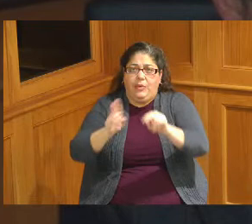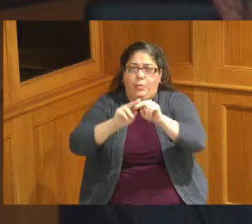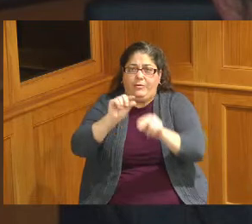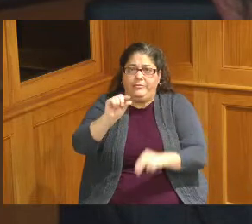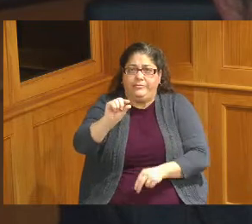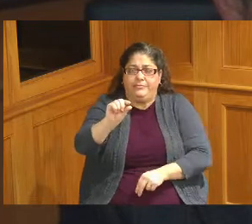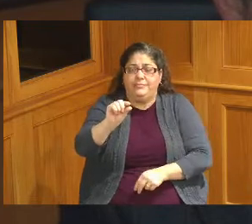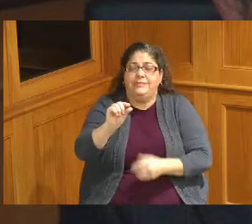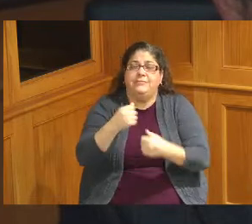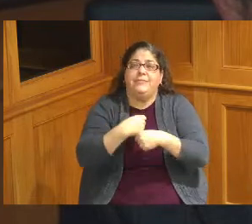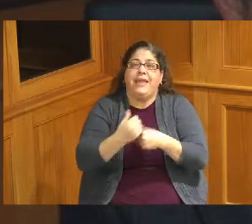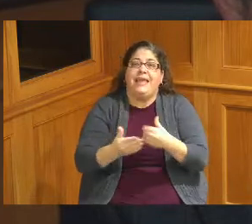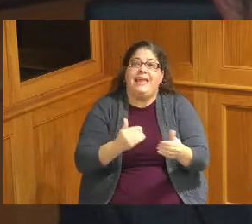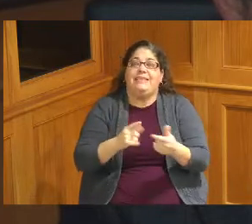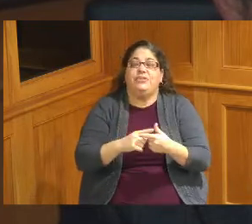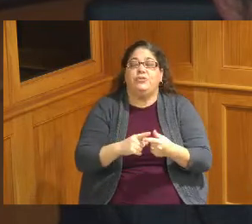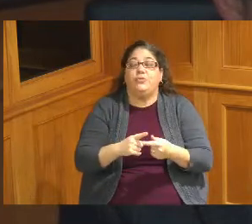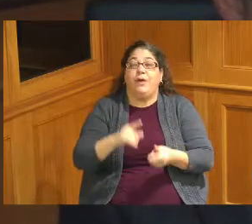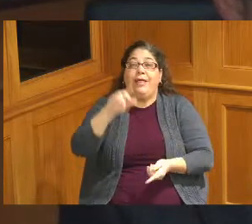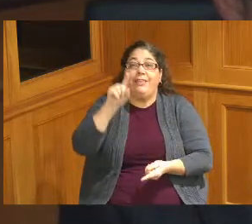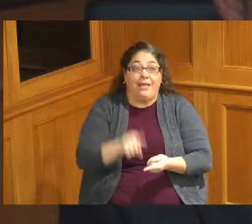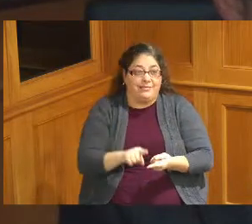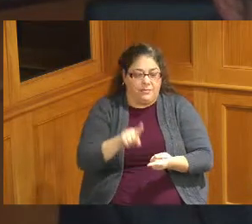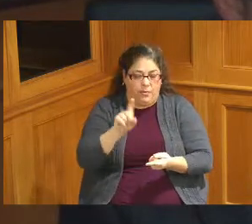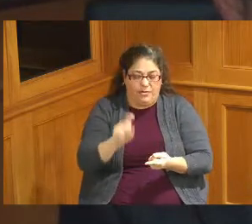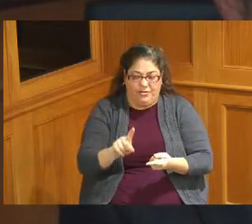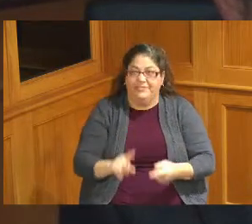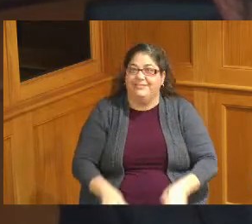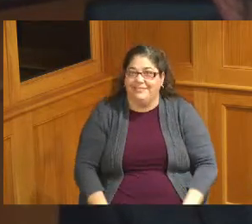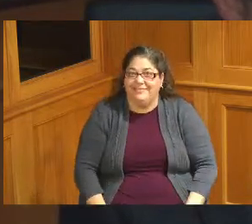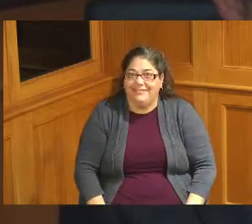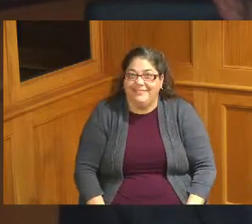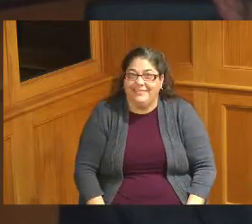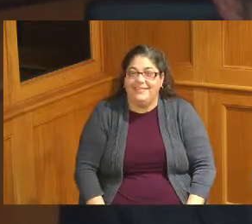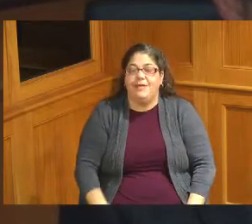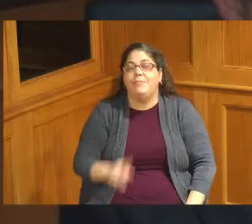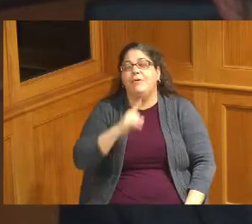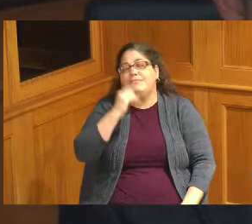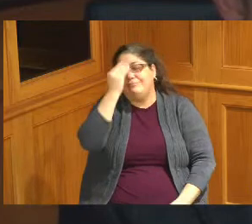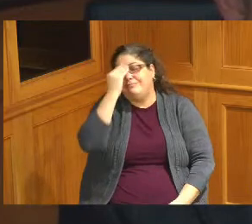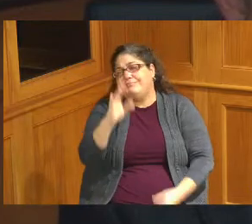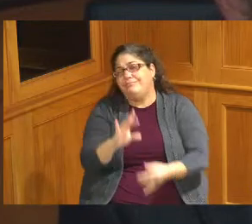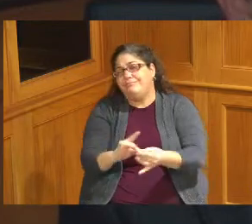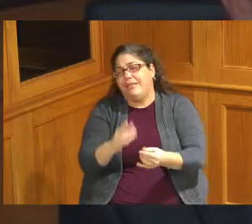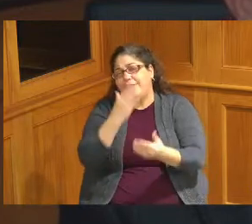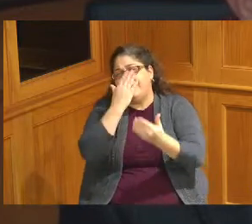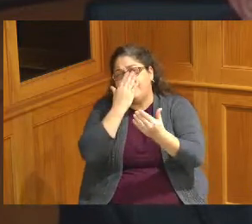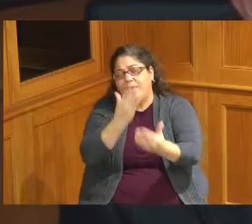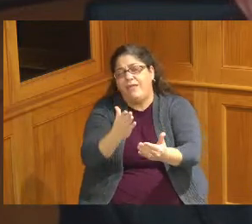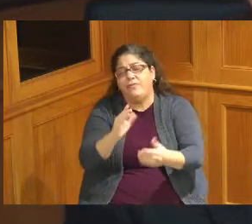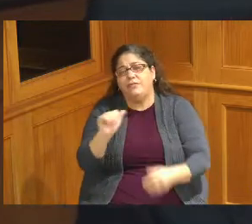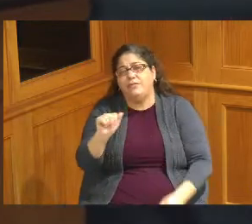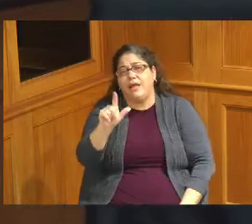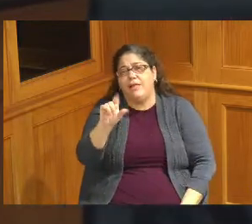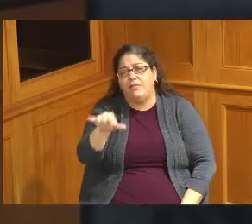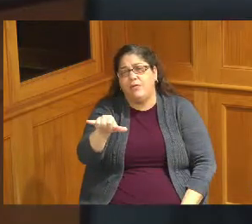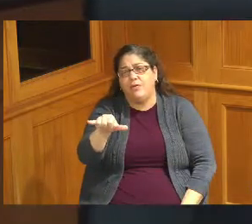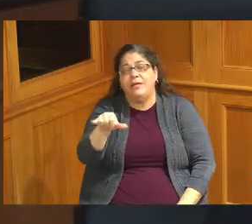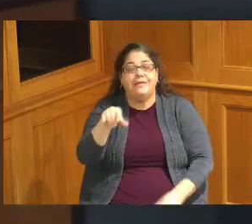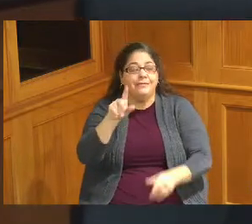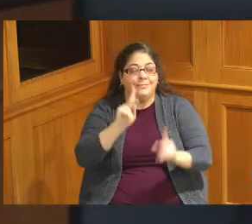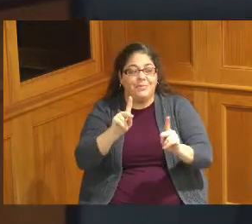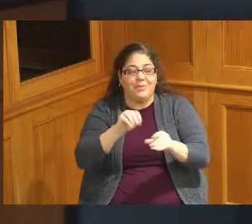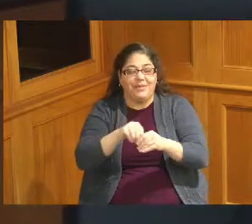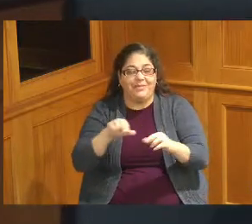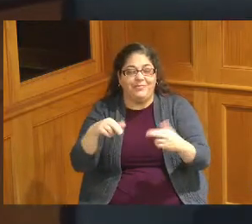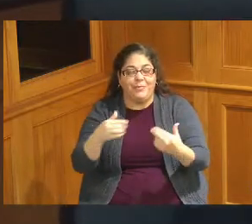it easier to not have many questions. But I do want to say that I'm very grateful to Alloy, who I know is in the room,